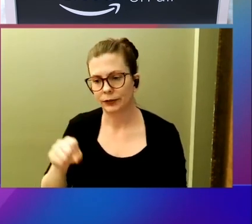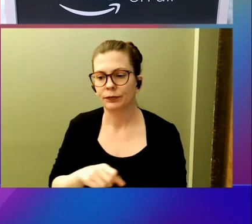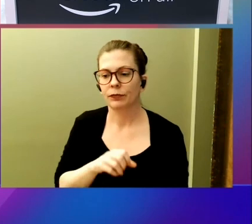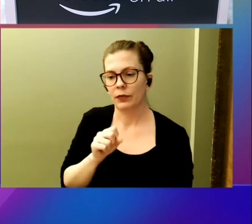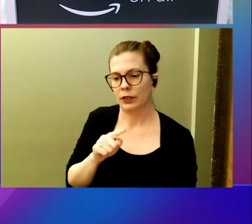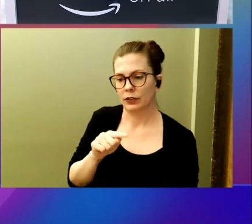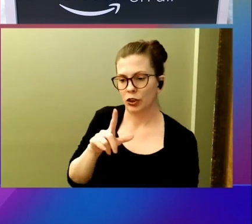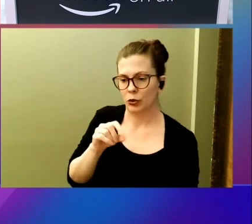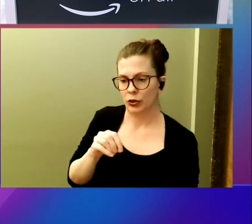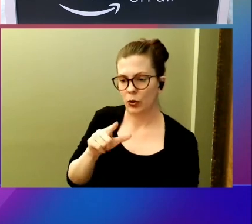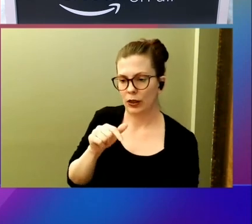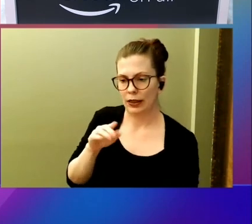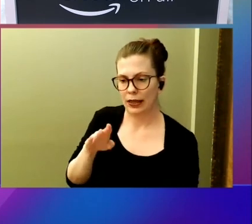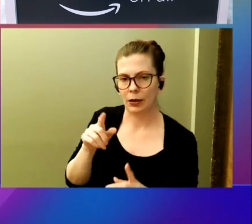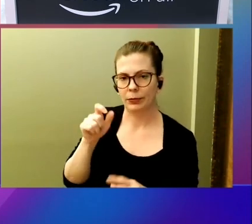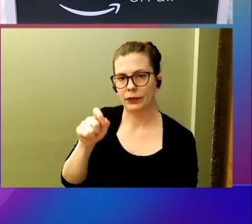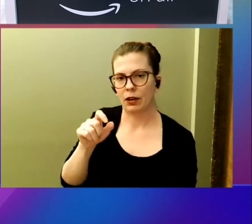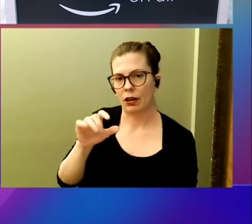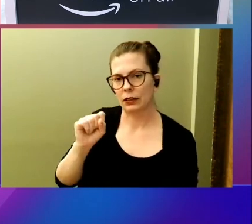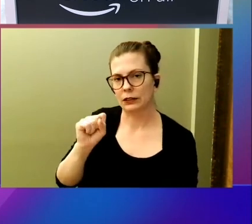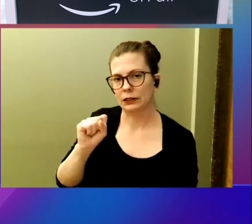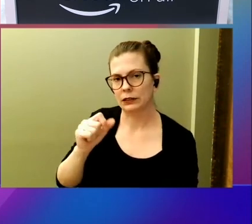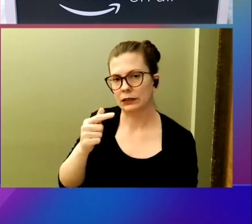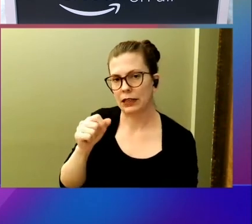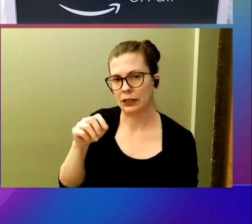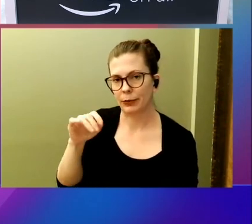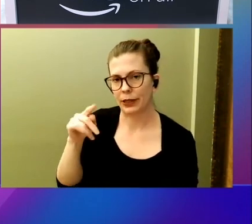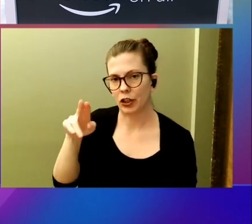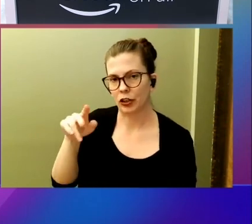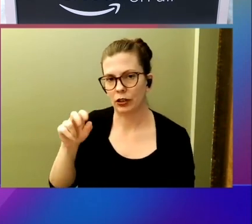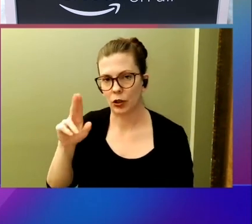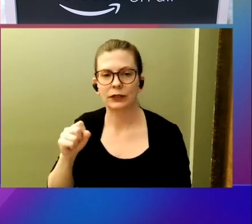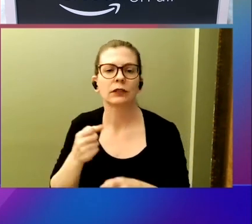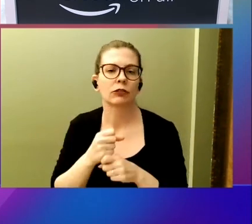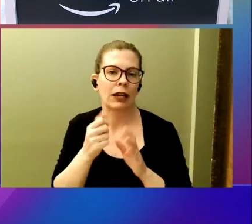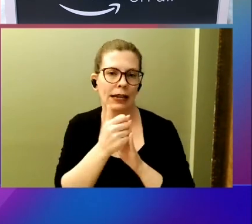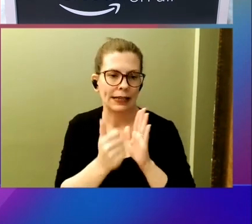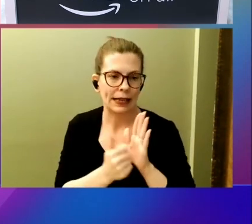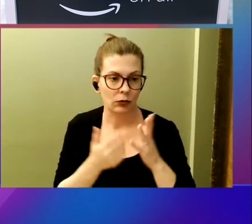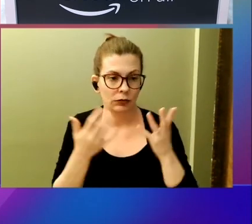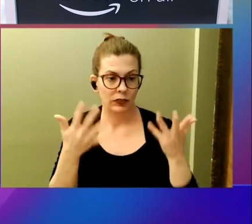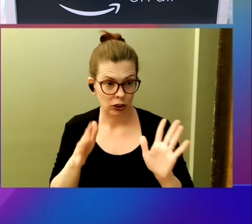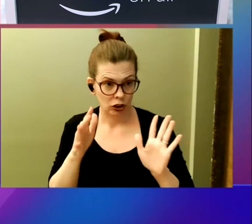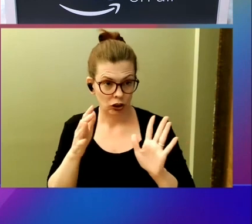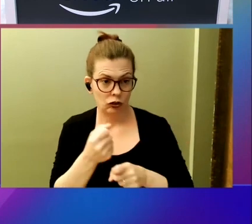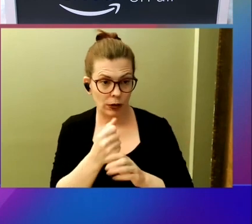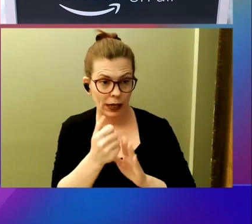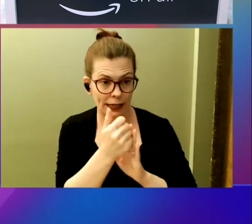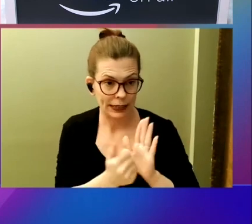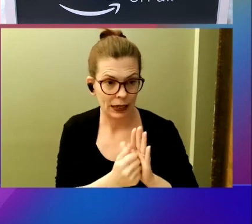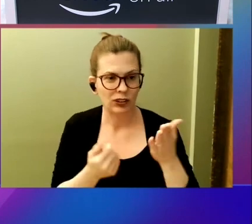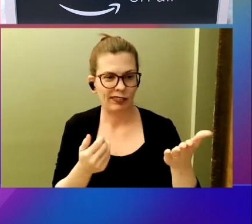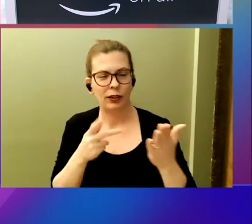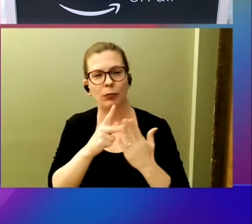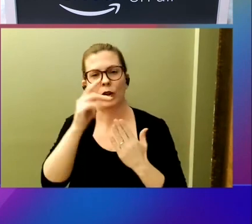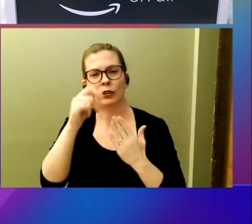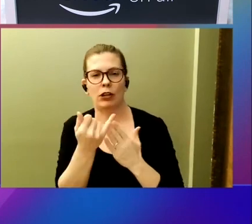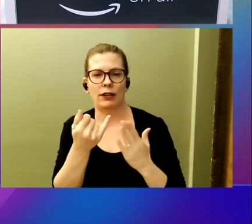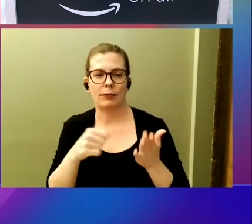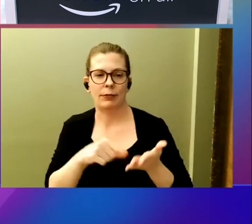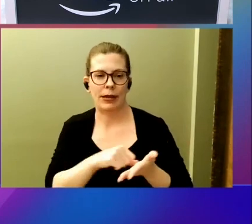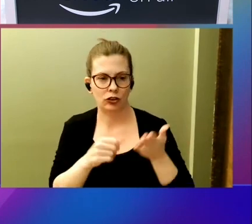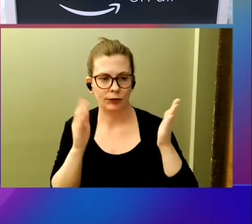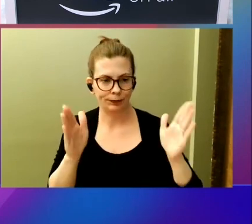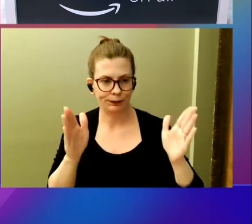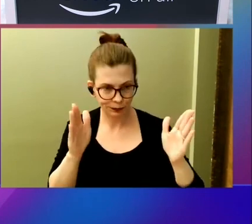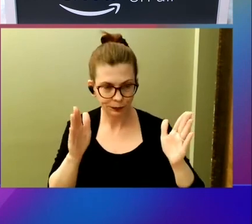studiolab.sagemaker.aws, and you're going to create an account. And once you've created an account, you'll have this kind of project page. From your project page, you